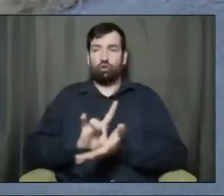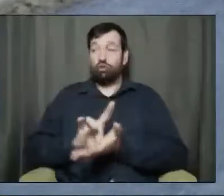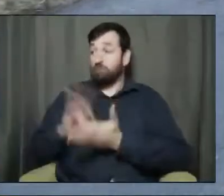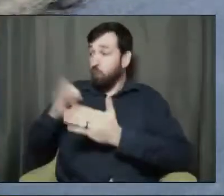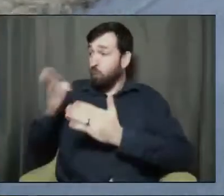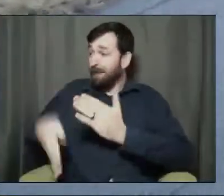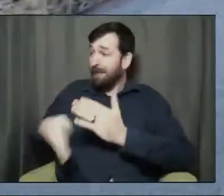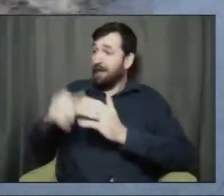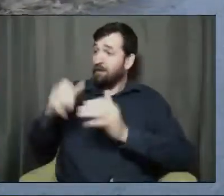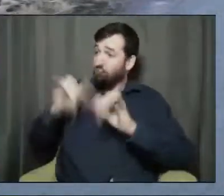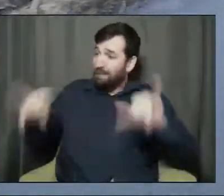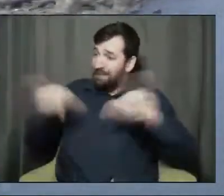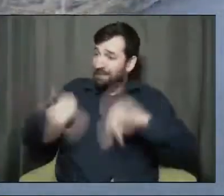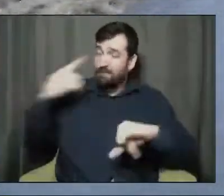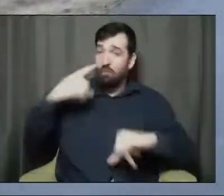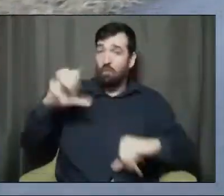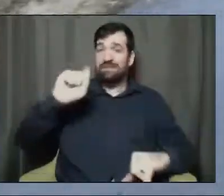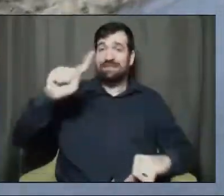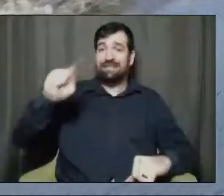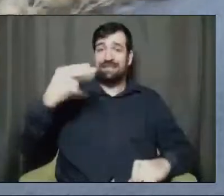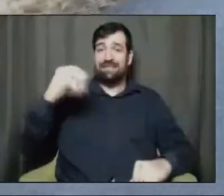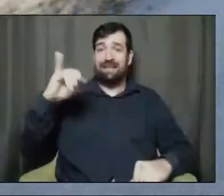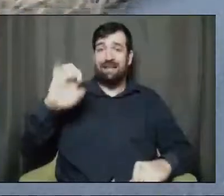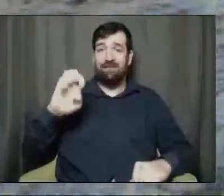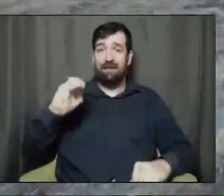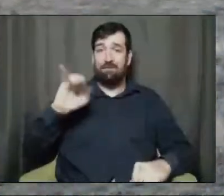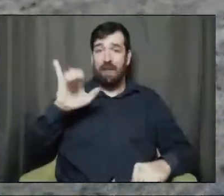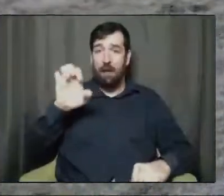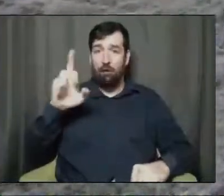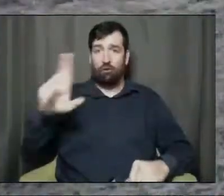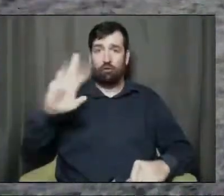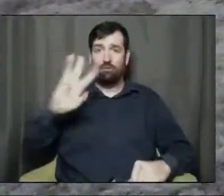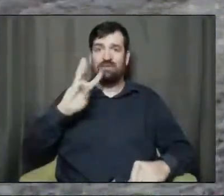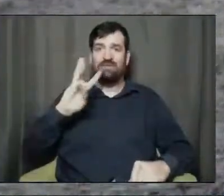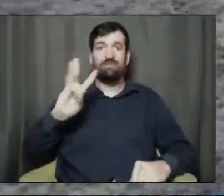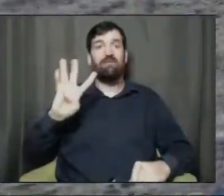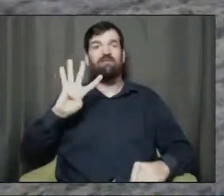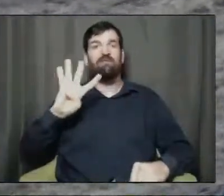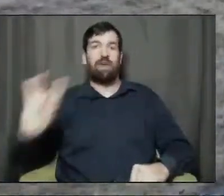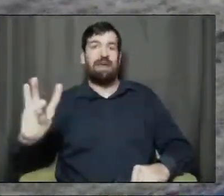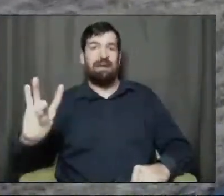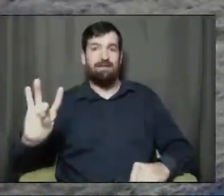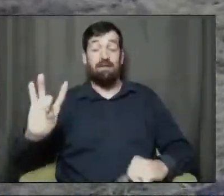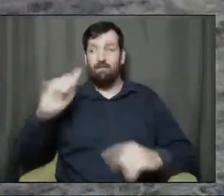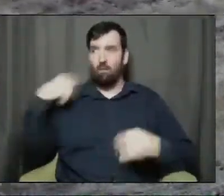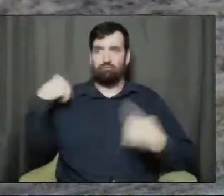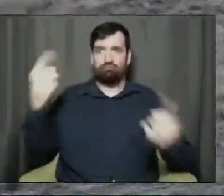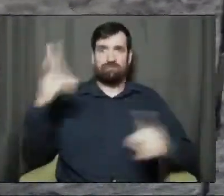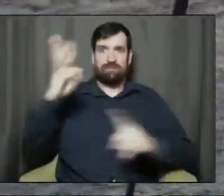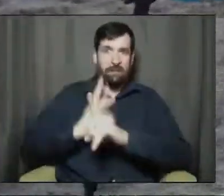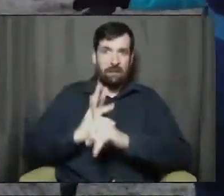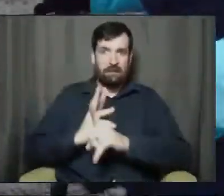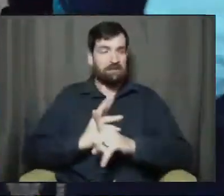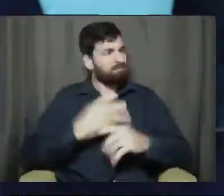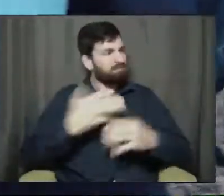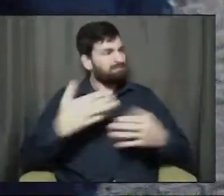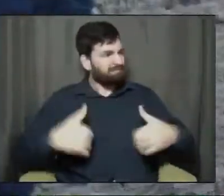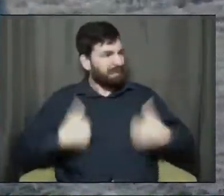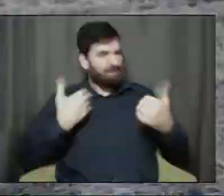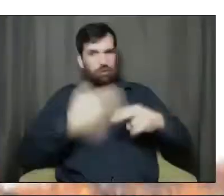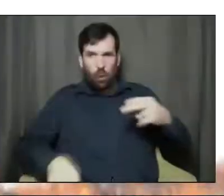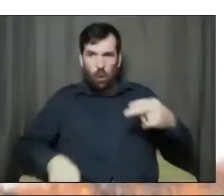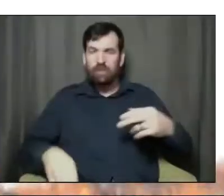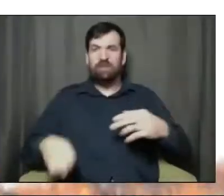40-year-old Stephanie Meyer for the past 6 months. Why, you ask? Life is short and it's fleeting, and you should take